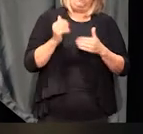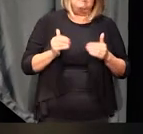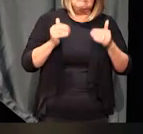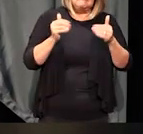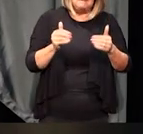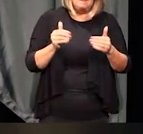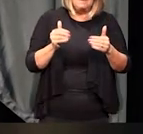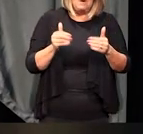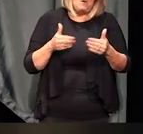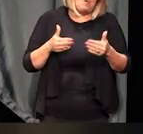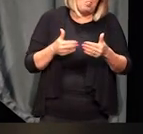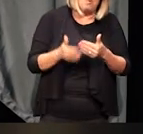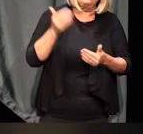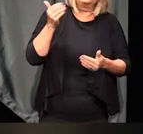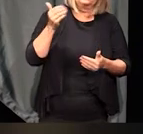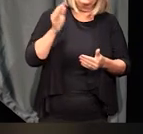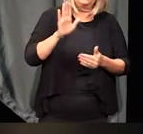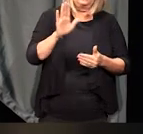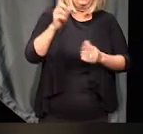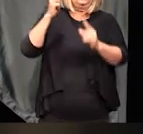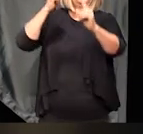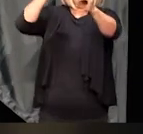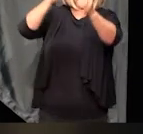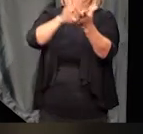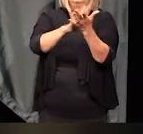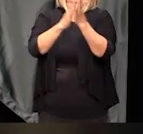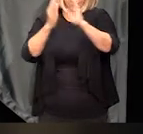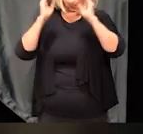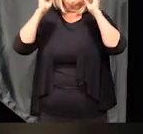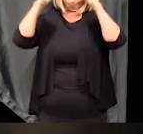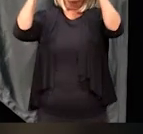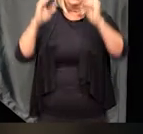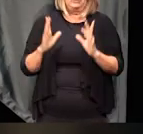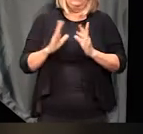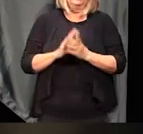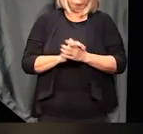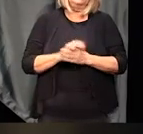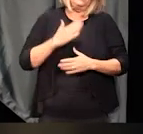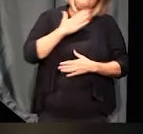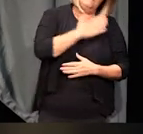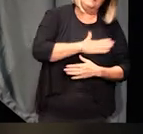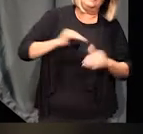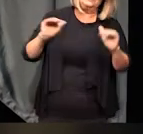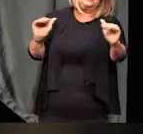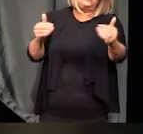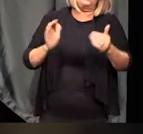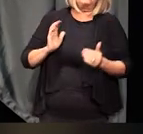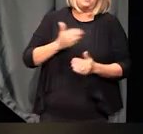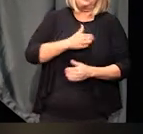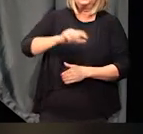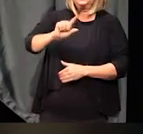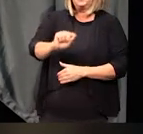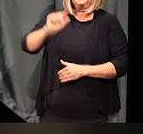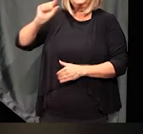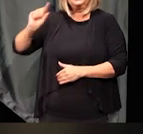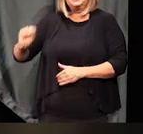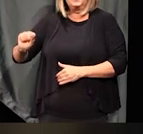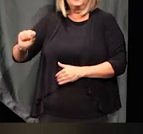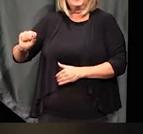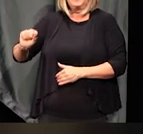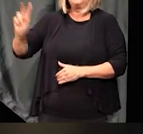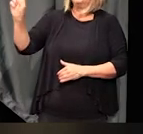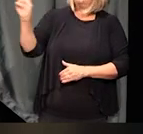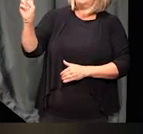step closer to her goal of becoming an educator. Please welcome our